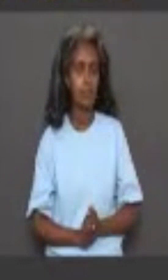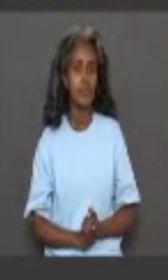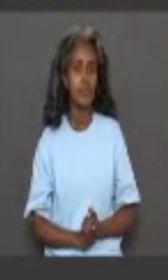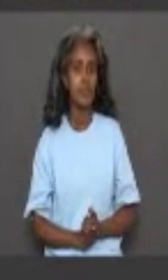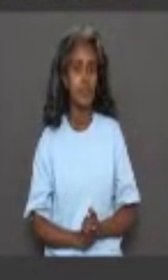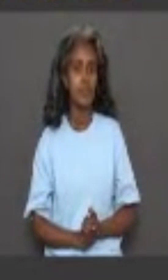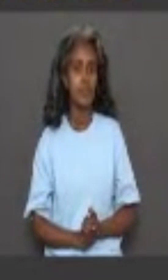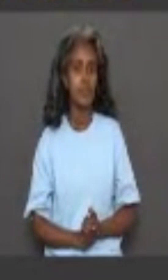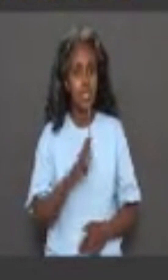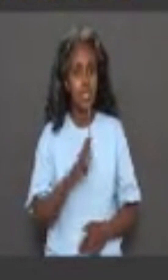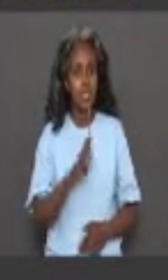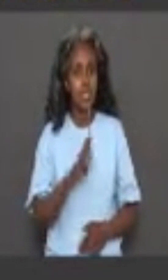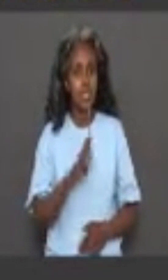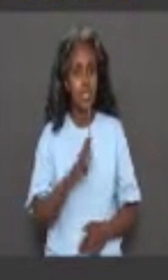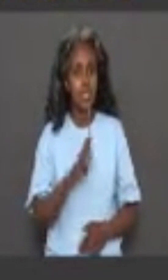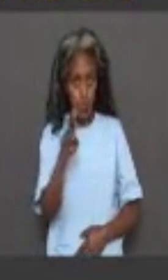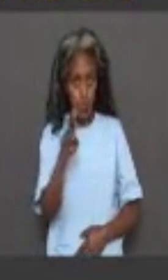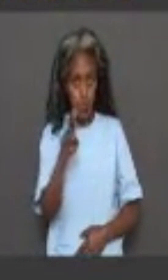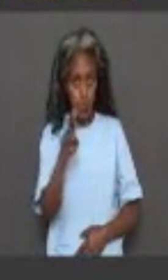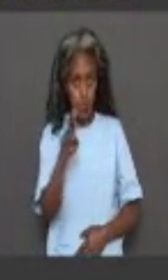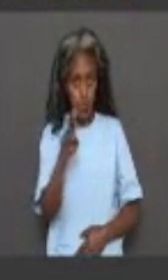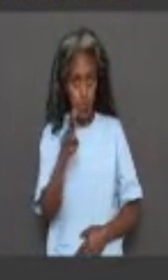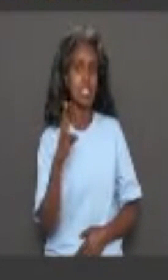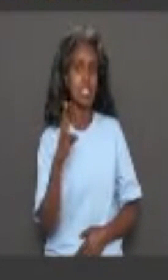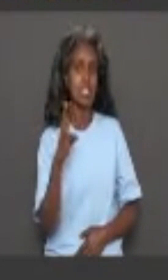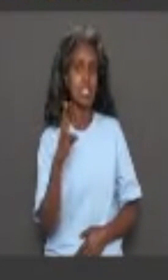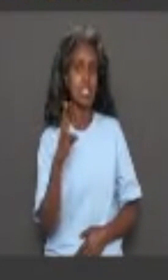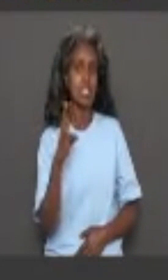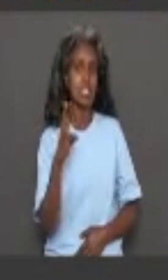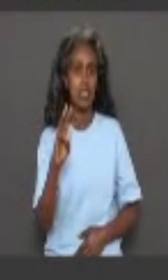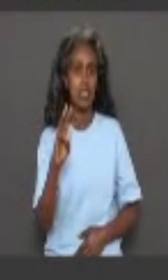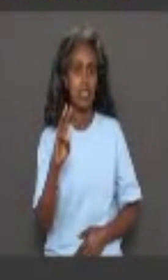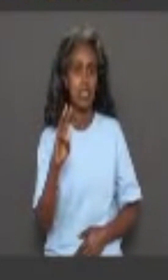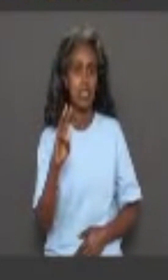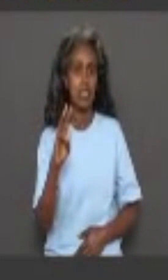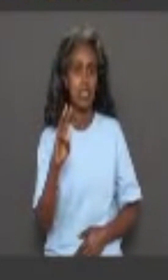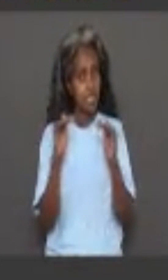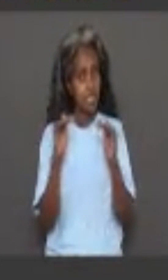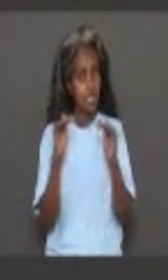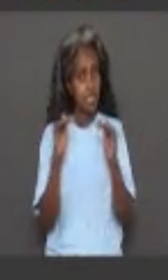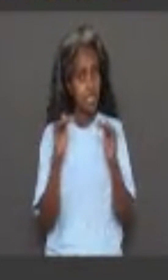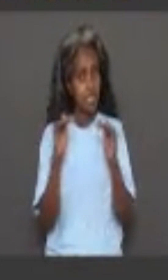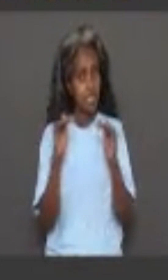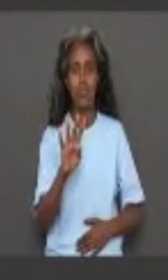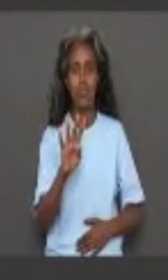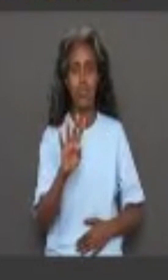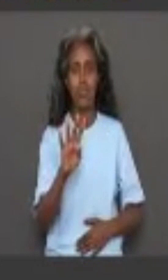The square root of 16 is 4.